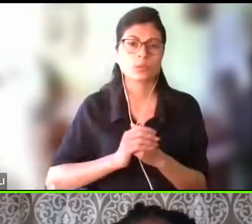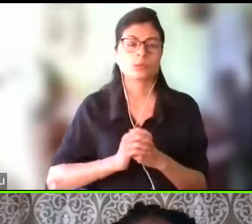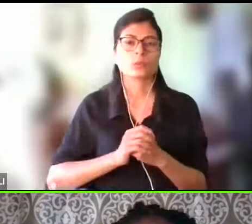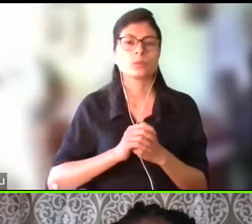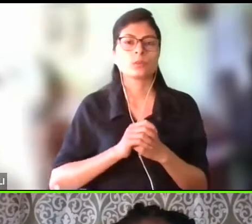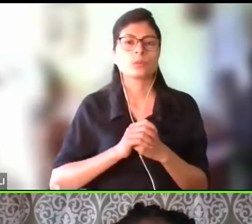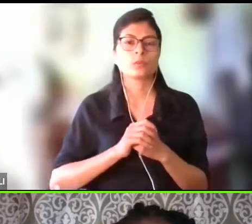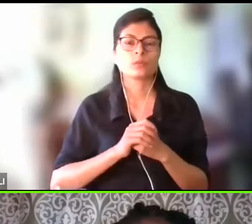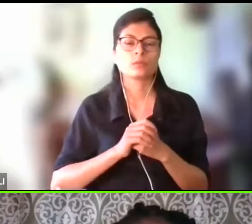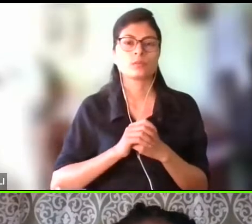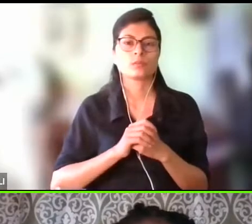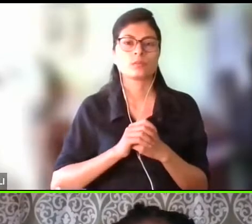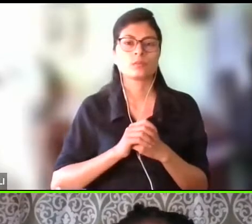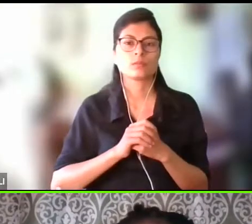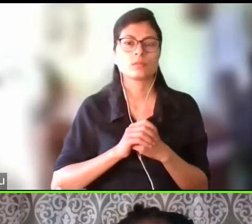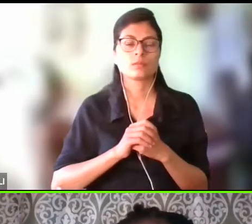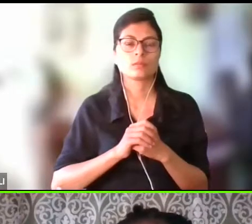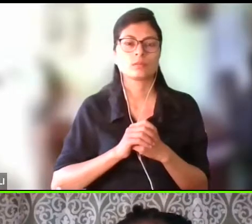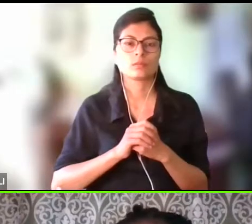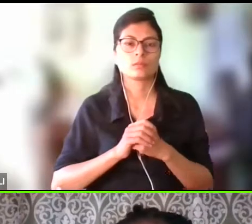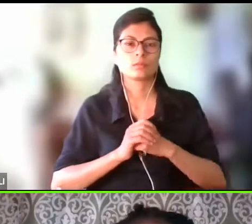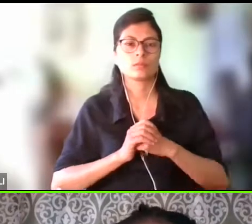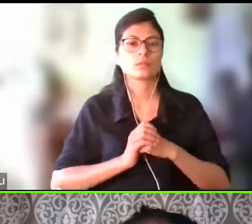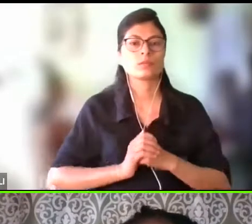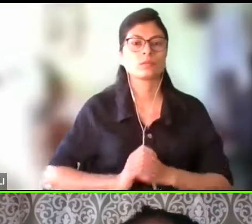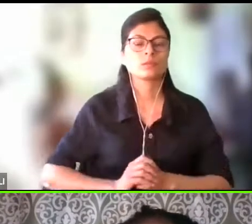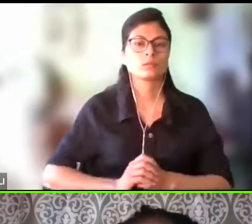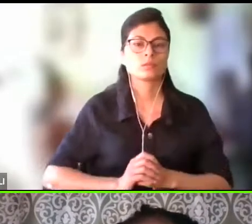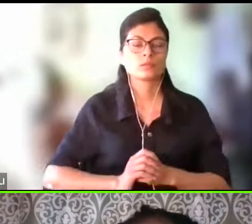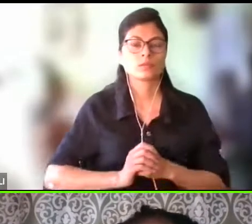they undergo a lot of stress being able to